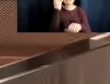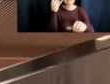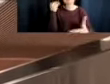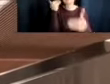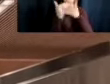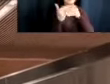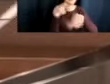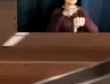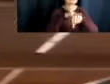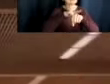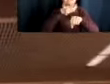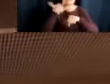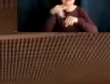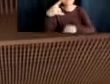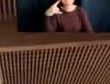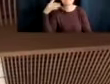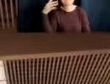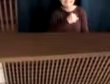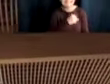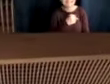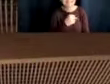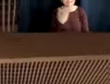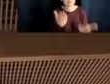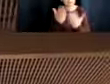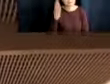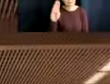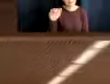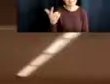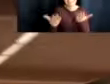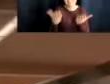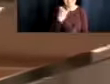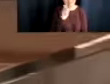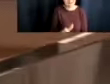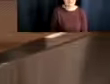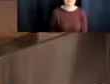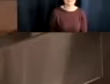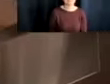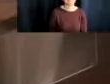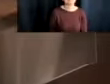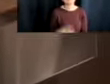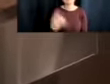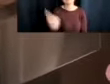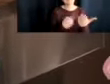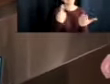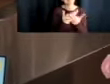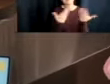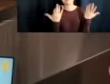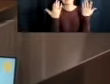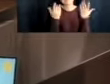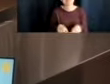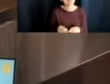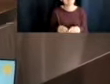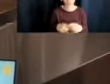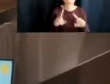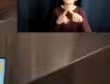make it all because there wasn't enough time or just sometimes, you know, things happen. So generally, your bag doesn't